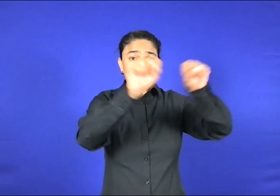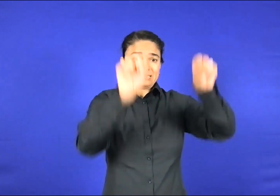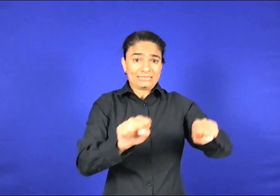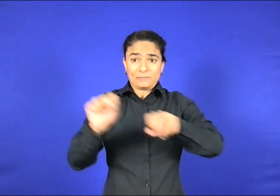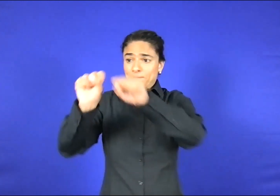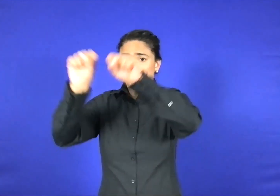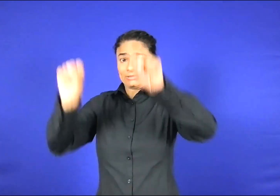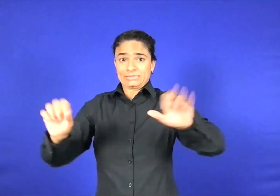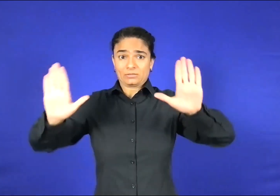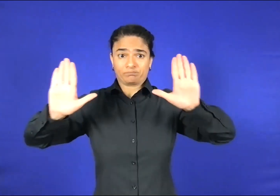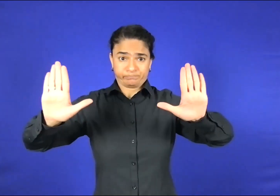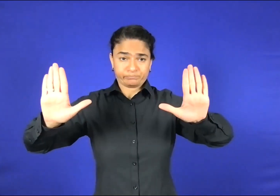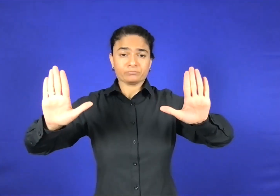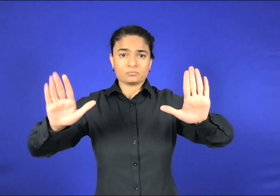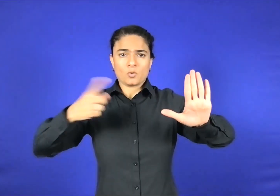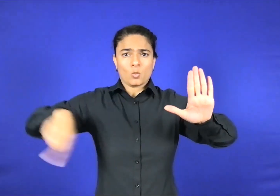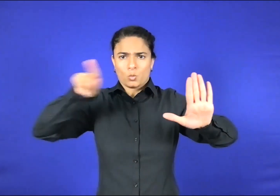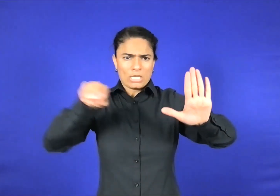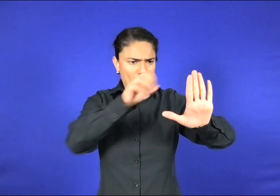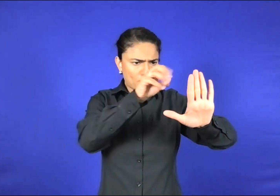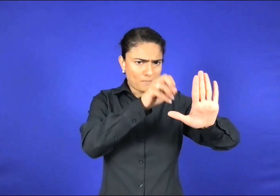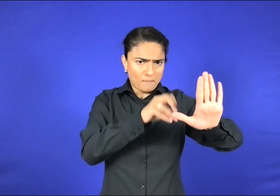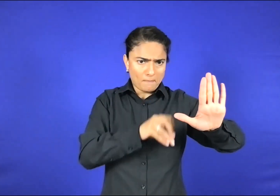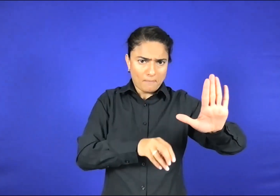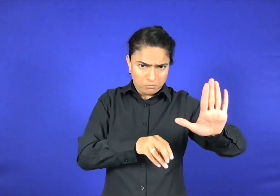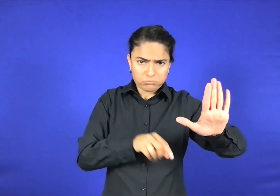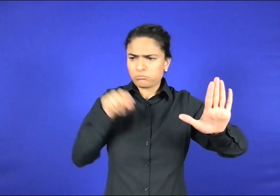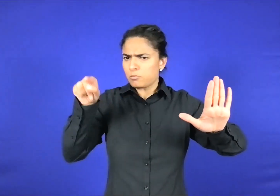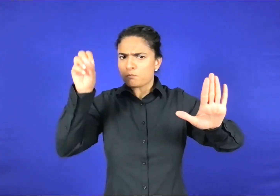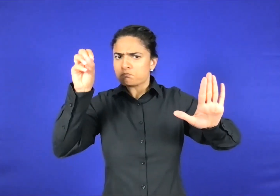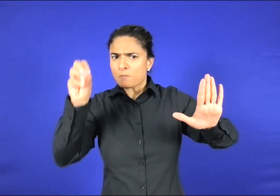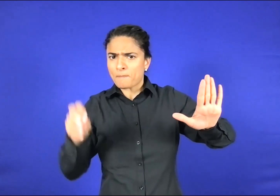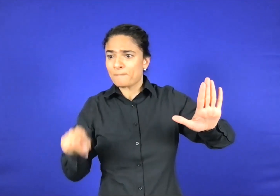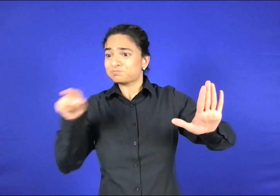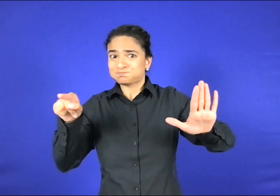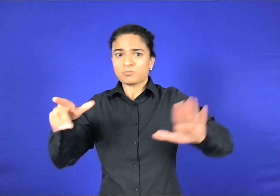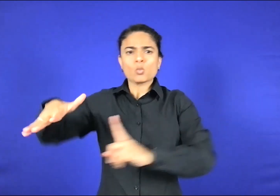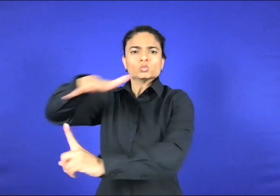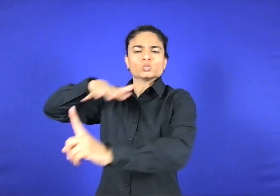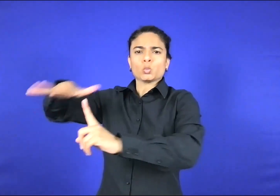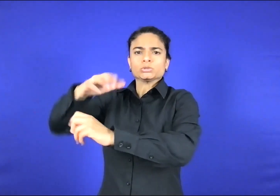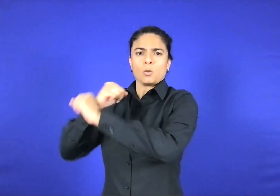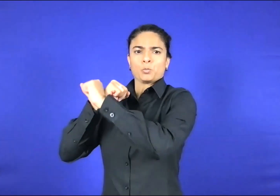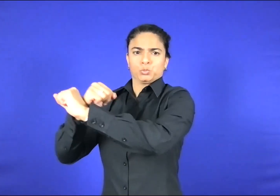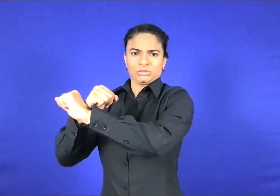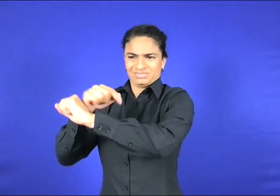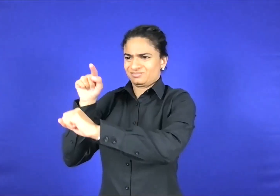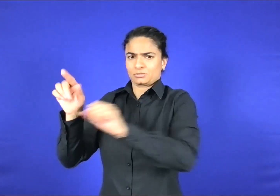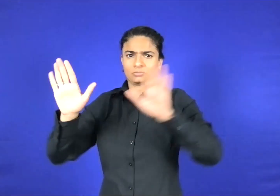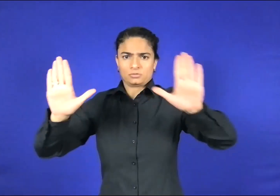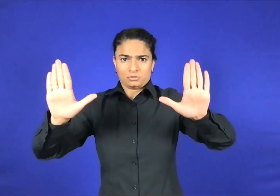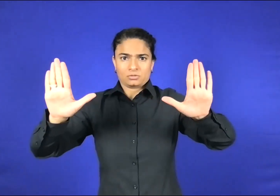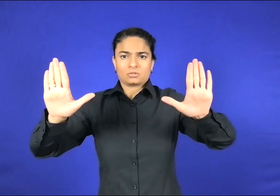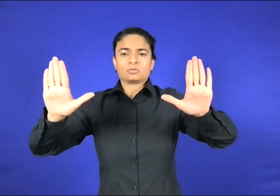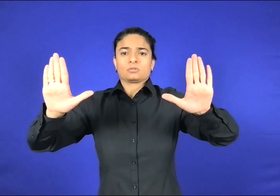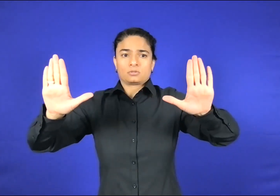health management information system, so that the minister, for